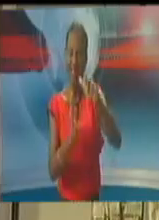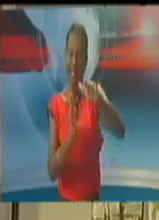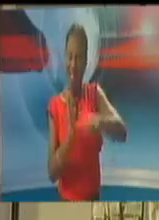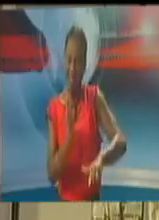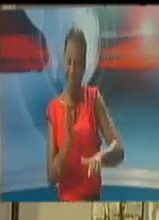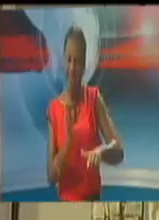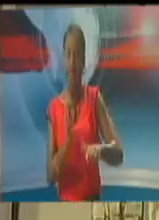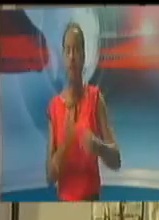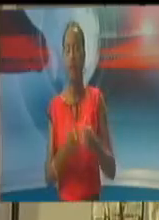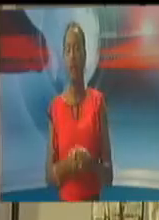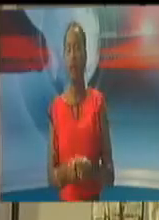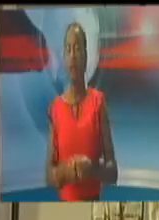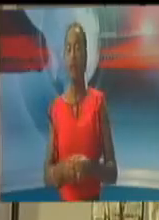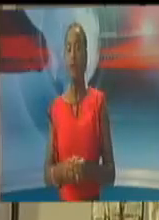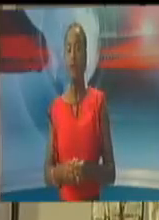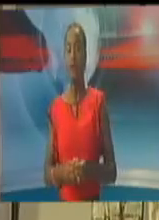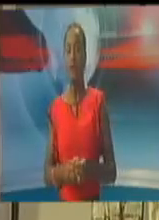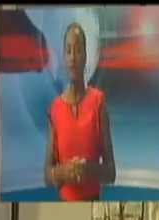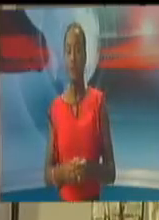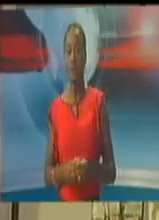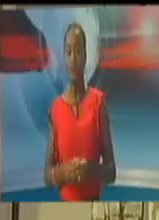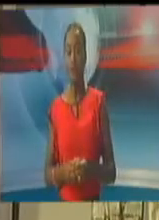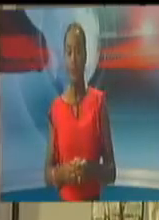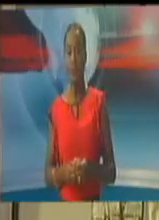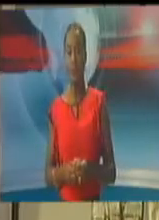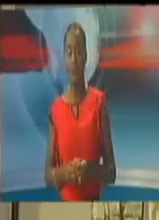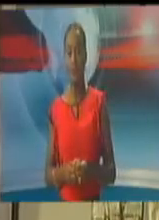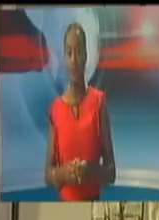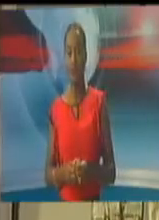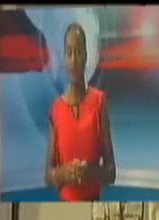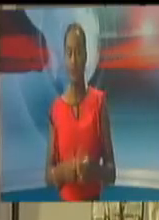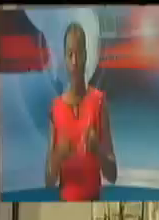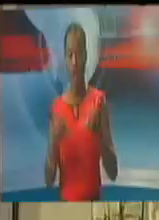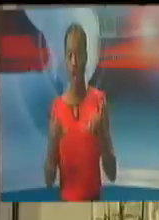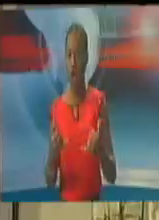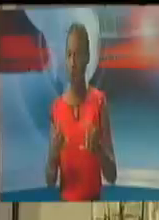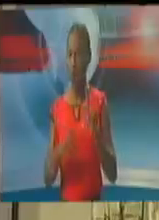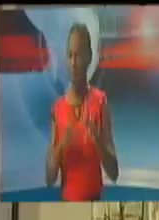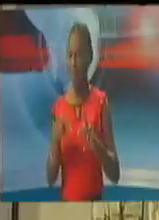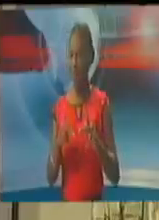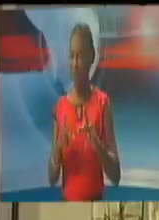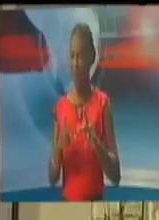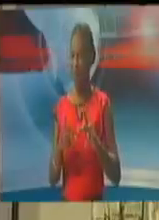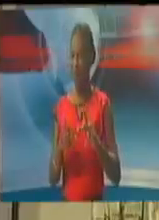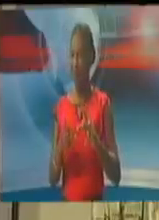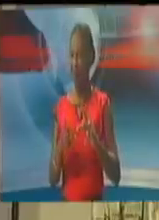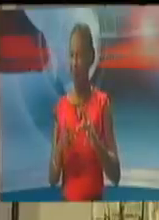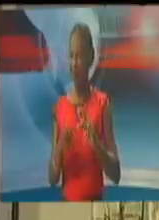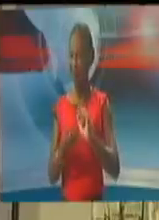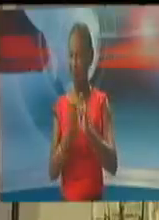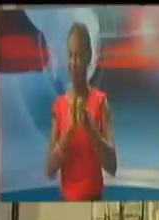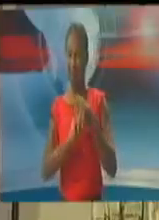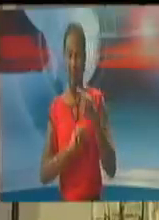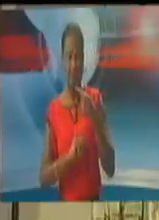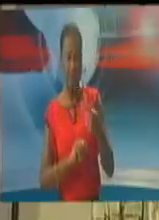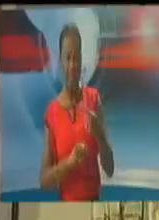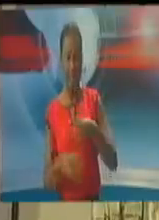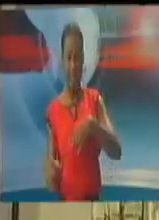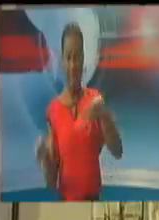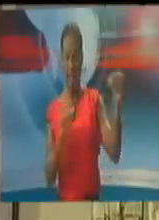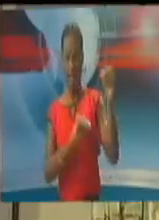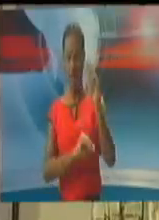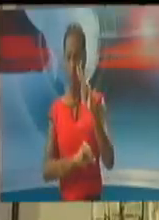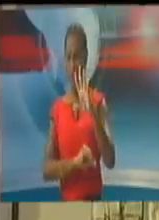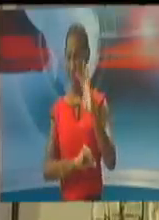policy. That comment is being misinterpreted to mean we sent 250 people home because